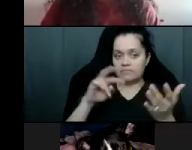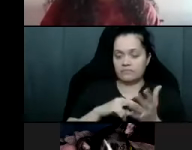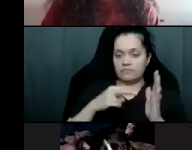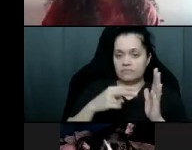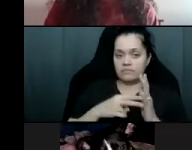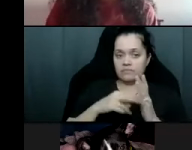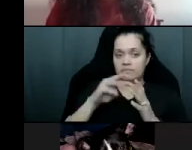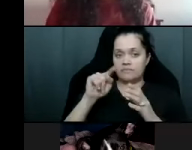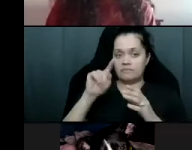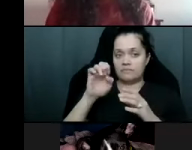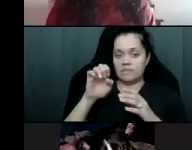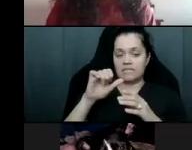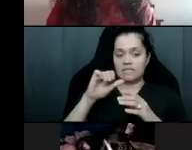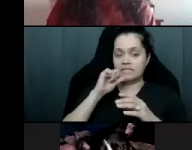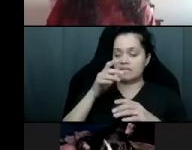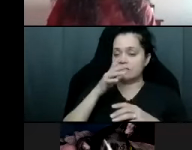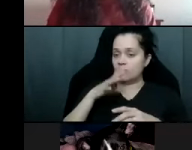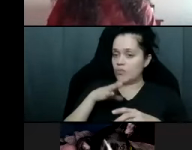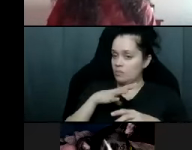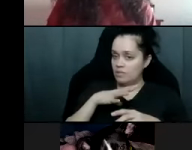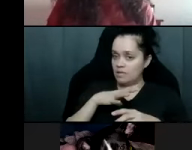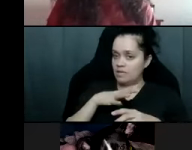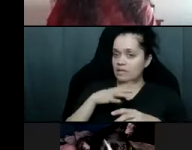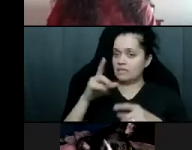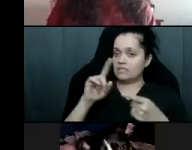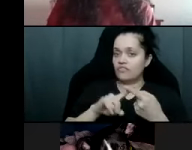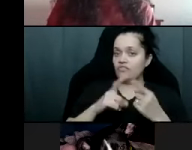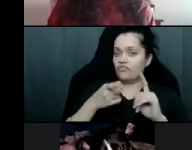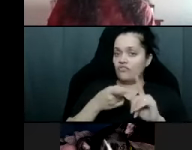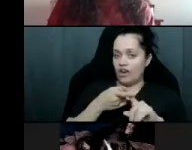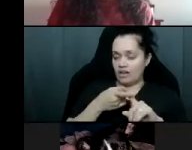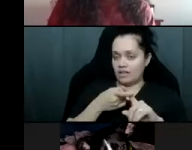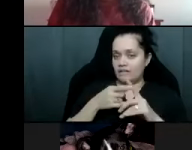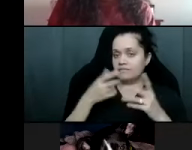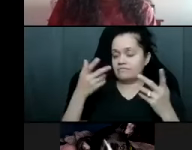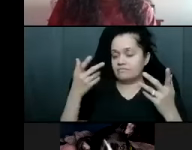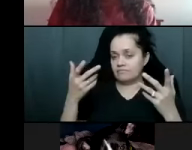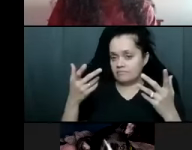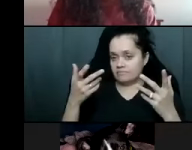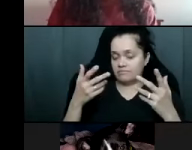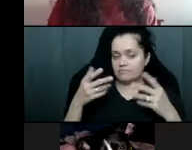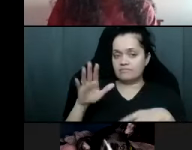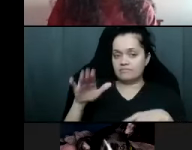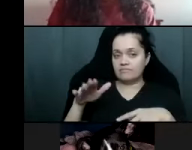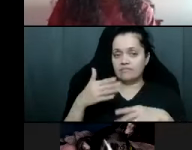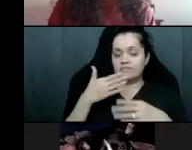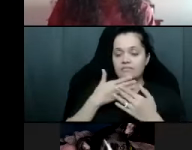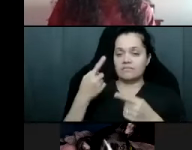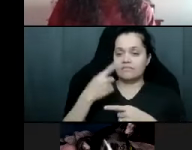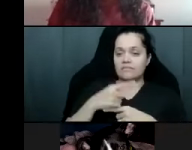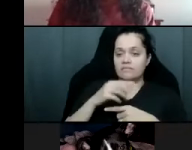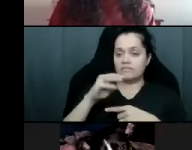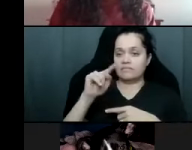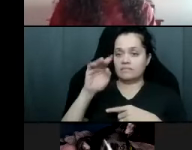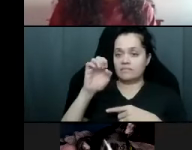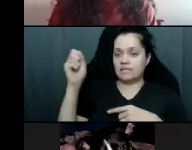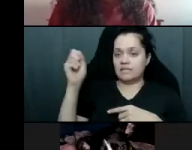mate is not your woman necessarily. It's your friend. It's your pal. Hey, good day, mate.